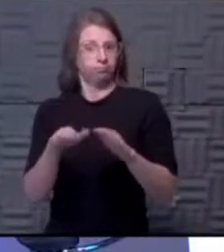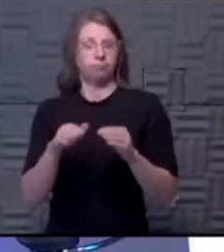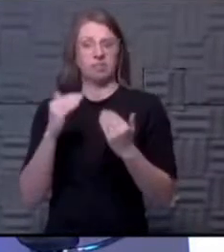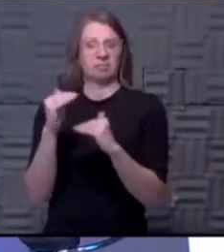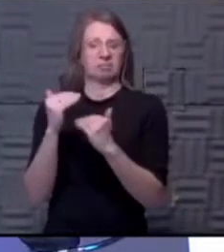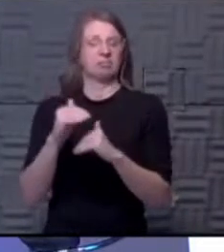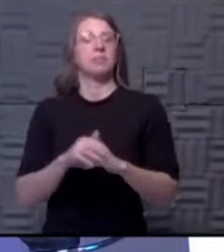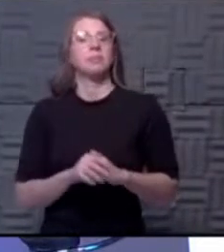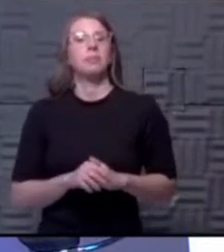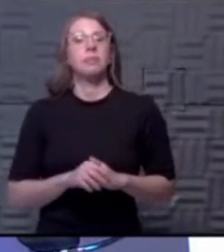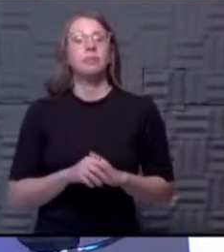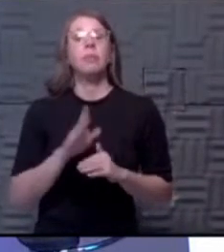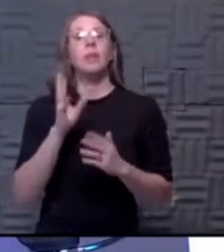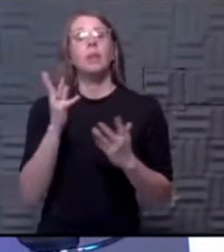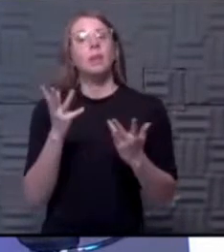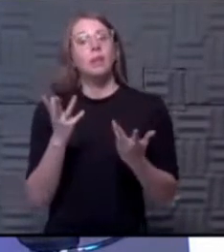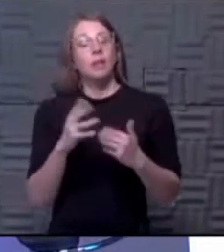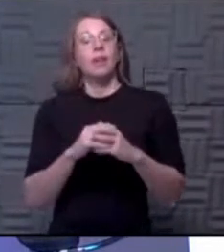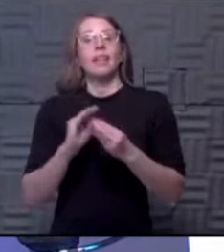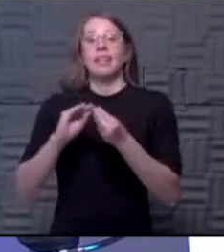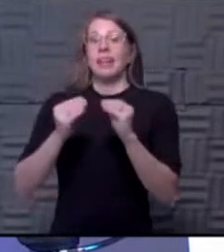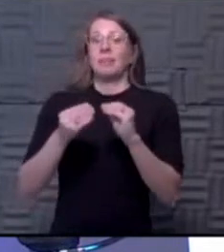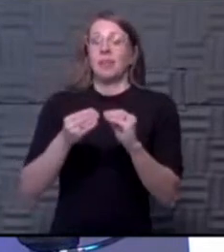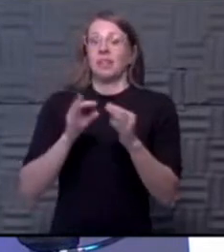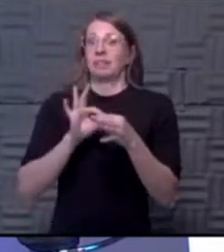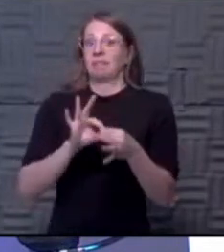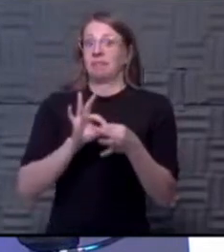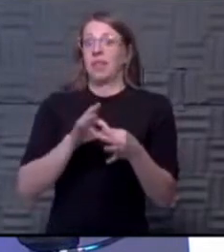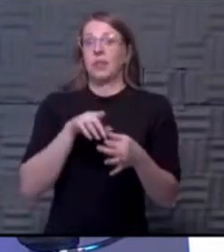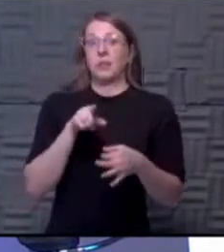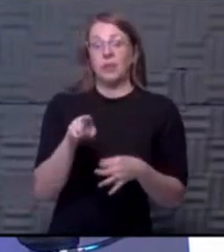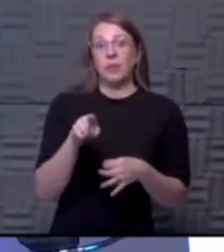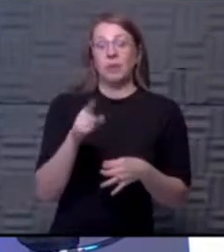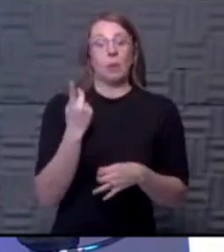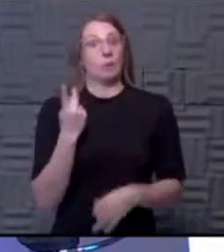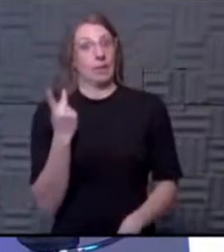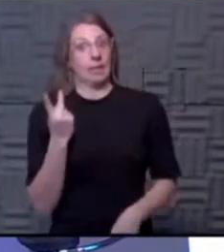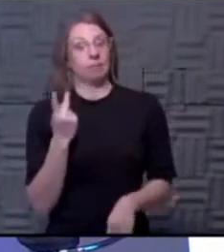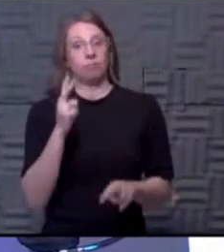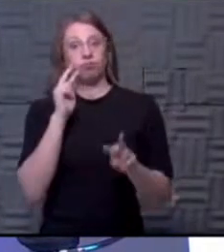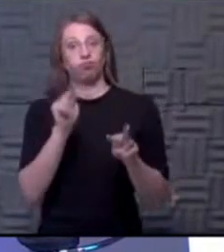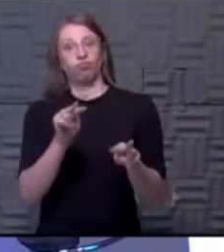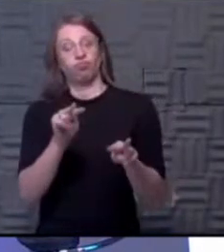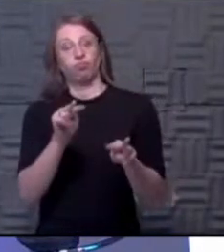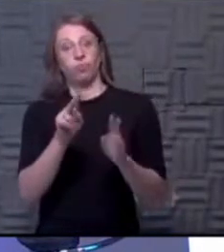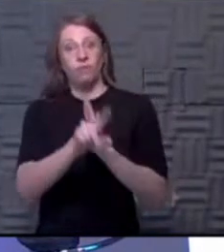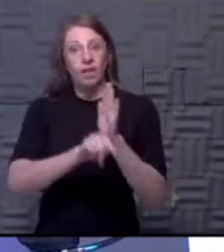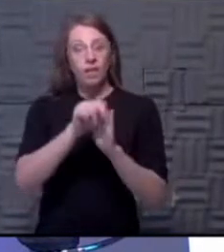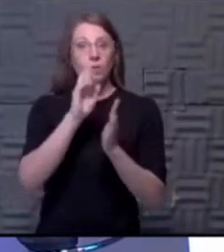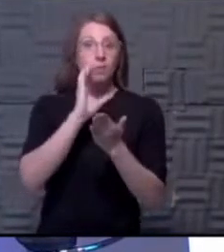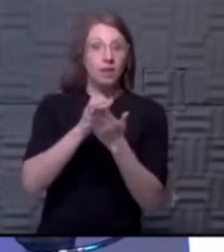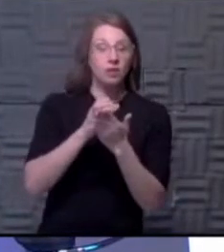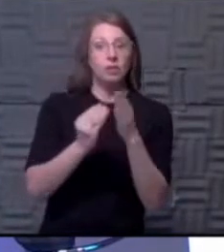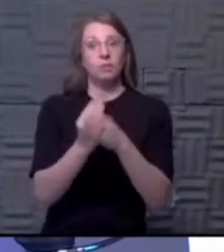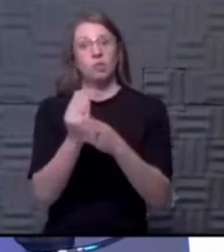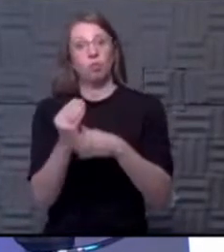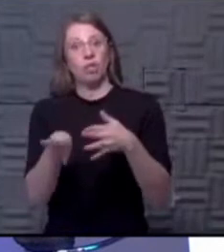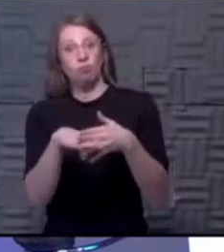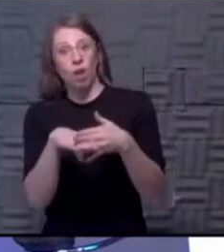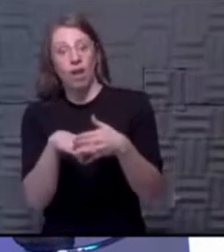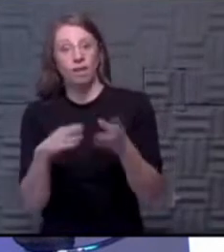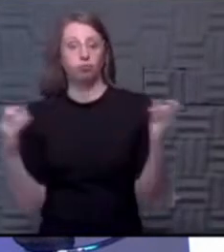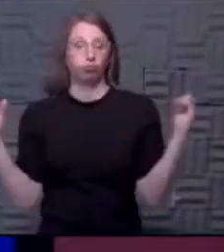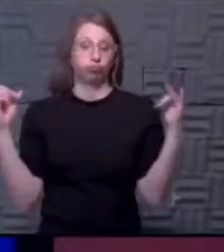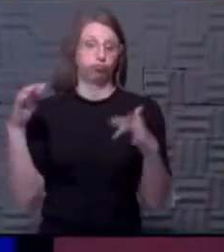well, speaking of numbers, you and we have been watching the videos and pictures of spring break